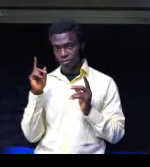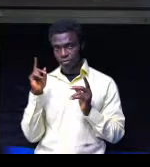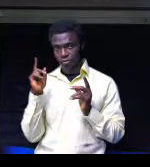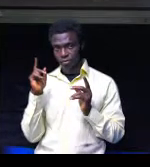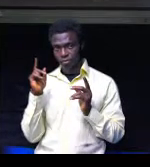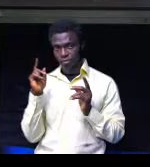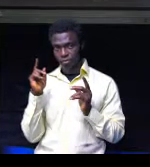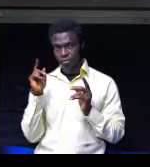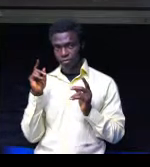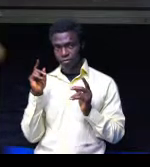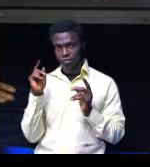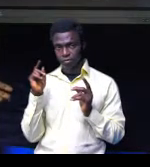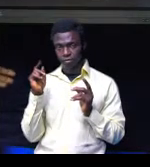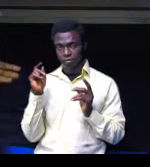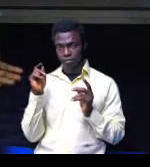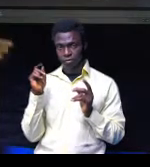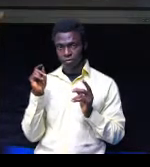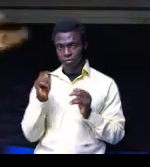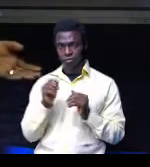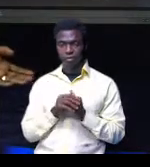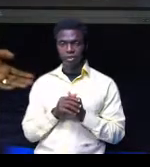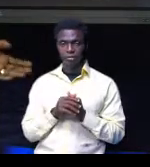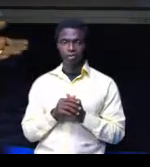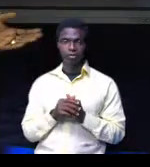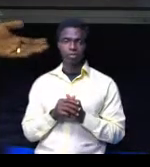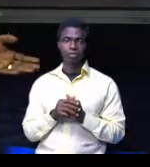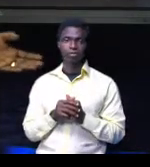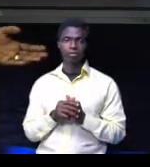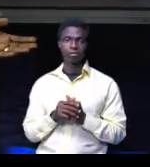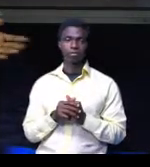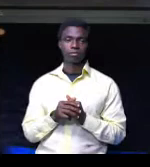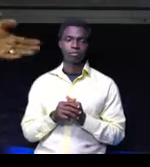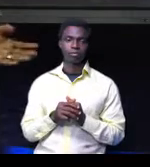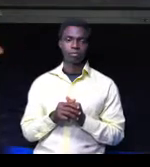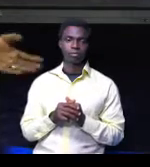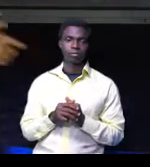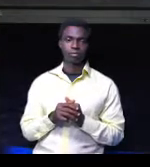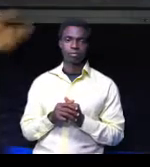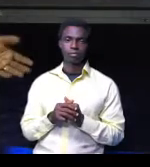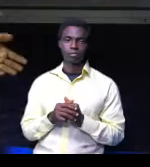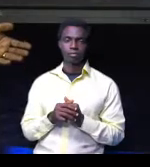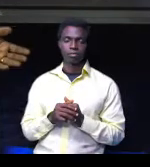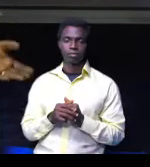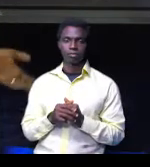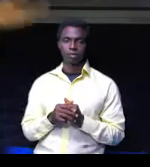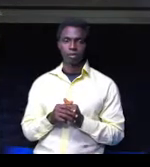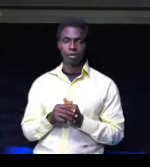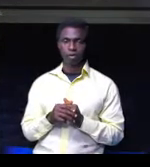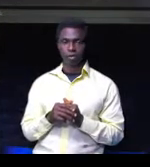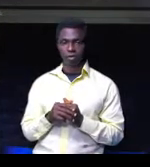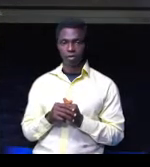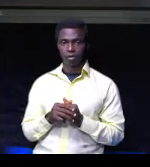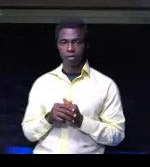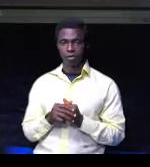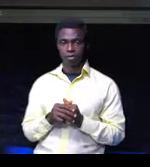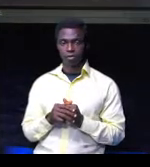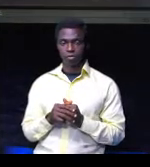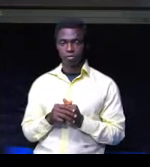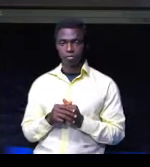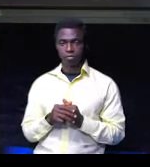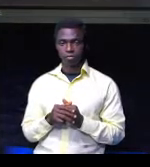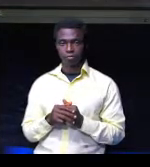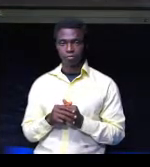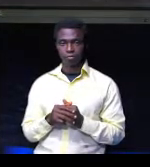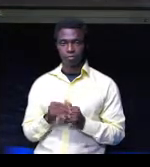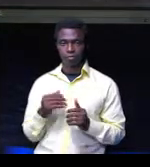Conscious. You know, when somebody is unconscious, that person is not able to know what he or she is doing. But we're spelling conscious